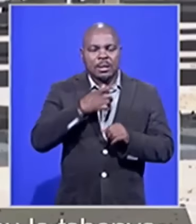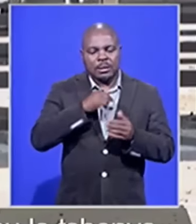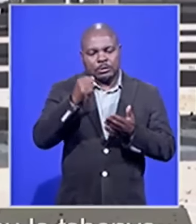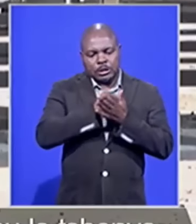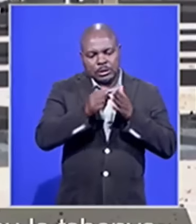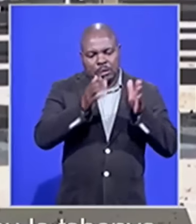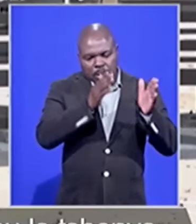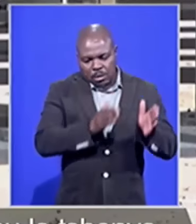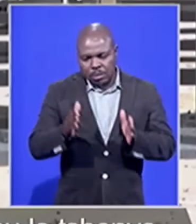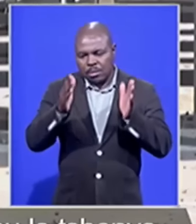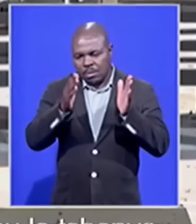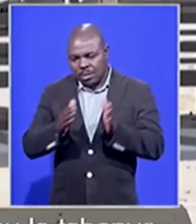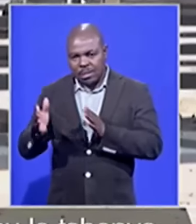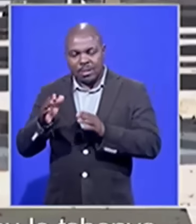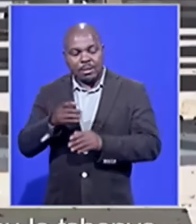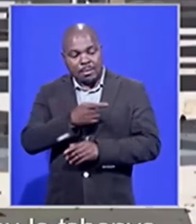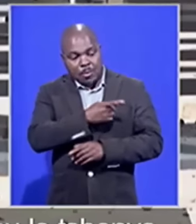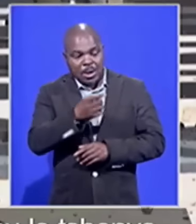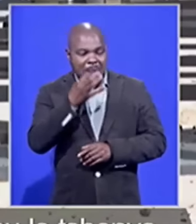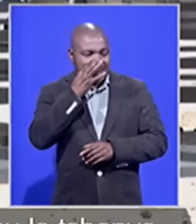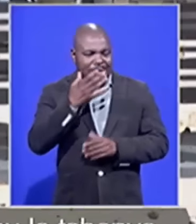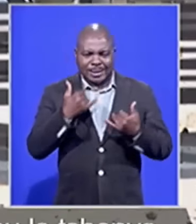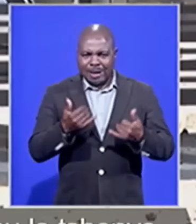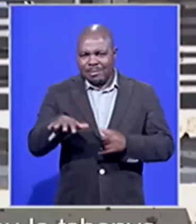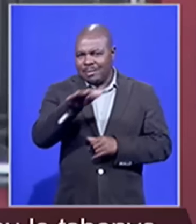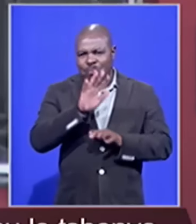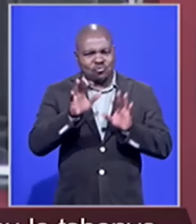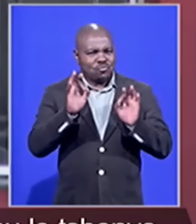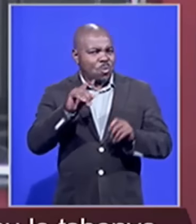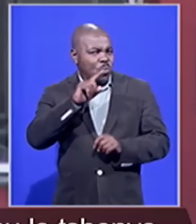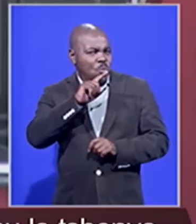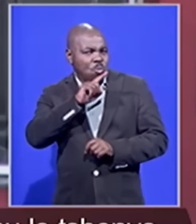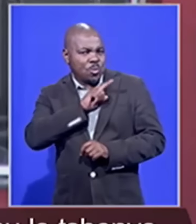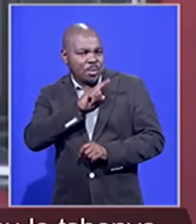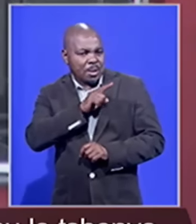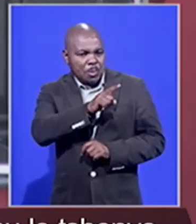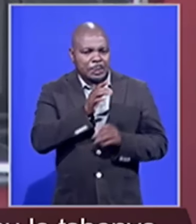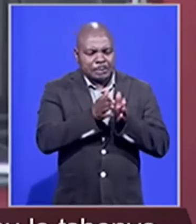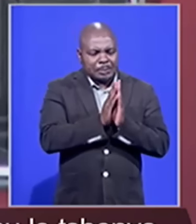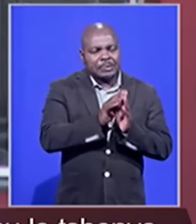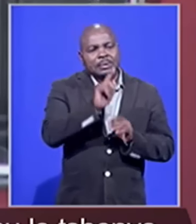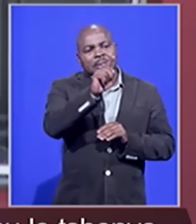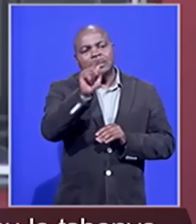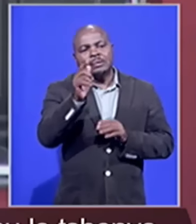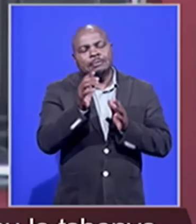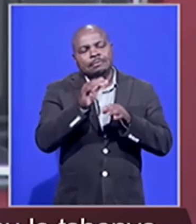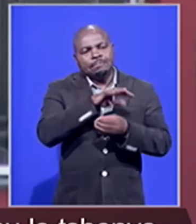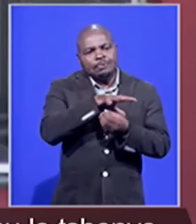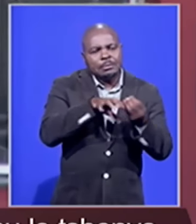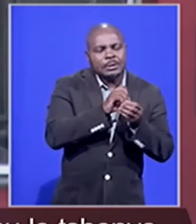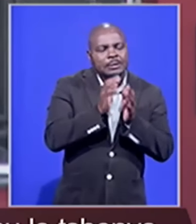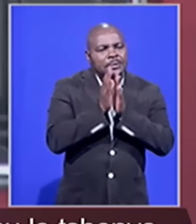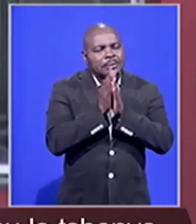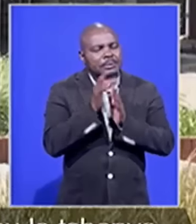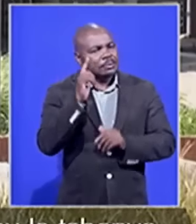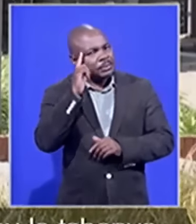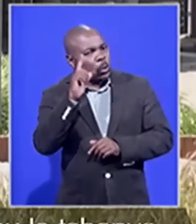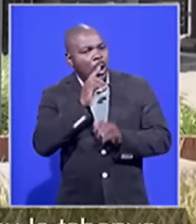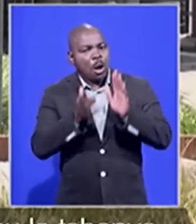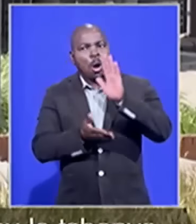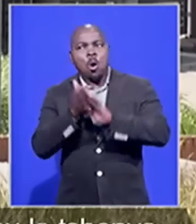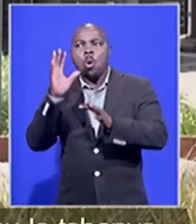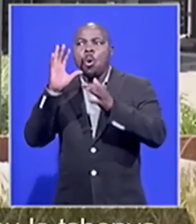tswetse pele ka hore maemo ke a sa jeseng ditheohelang ha jwale ka ha ba ile ba tlameha ho kopa maroko metswalleng ho ba keke ba khutlela malapeng ba